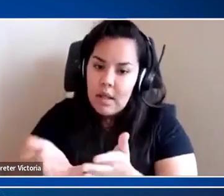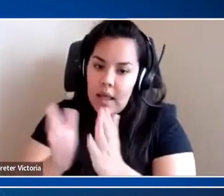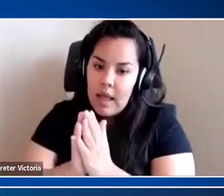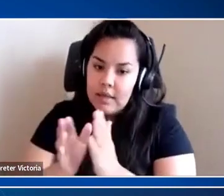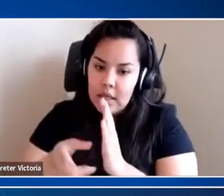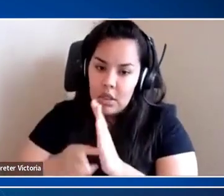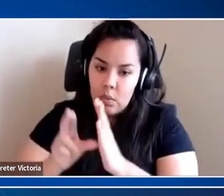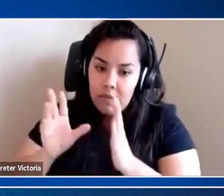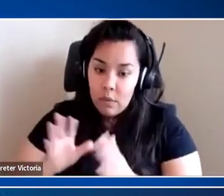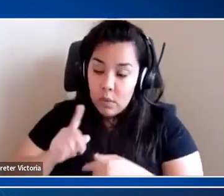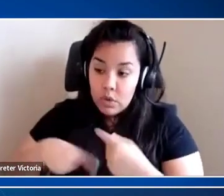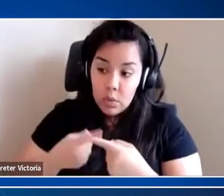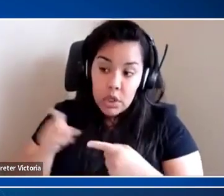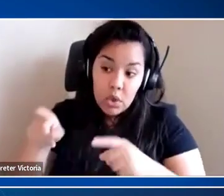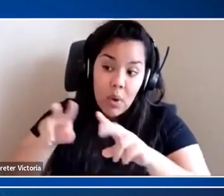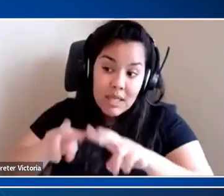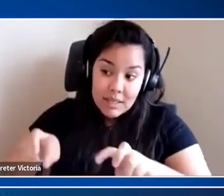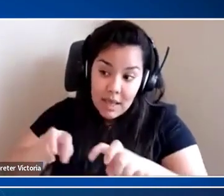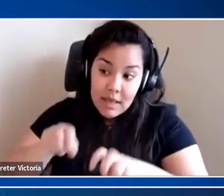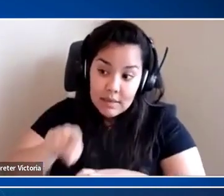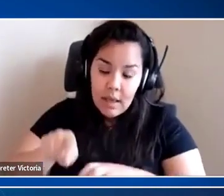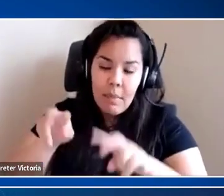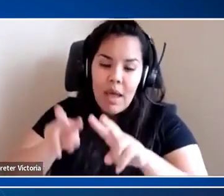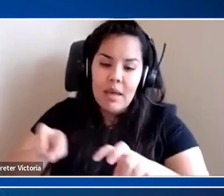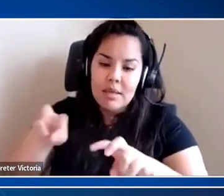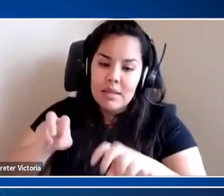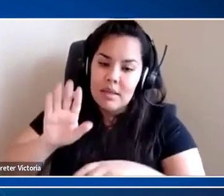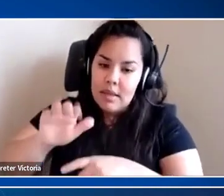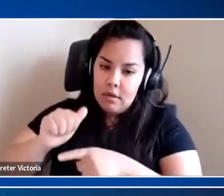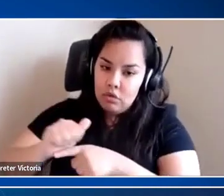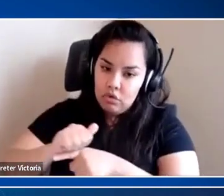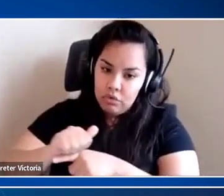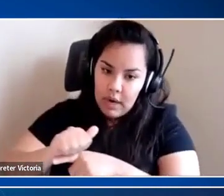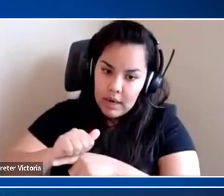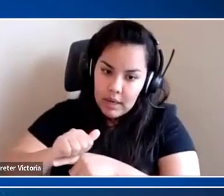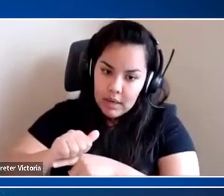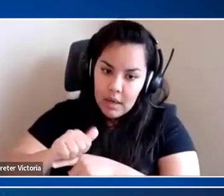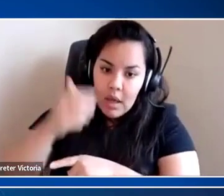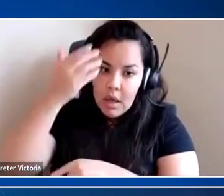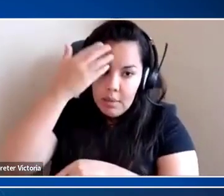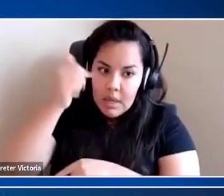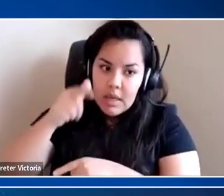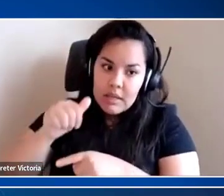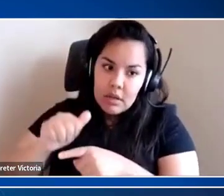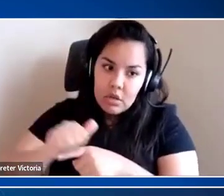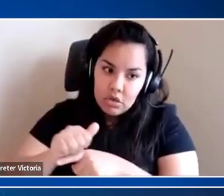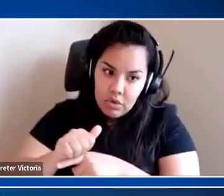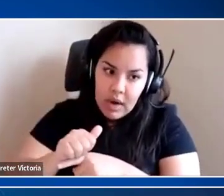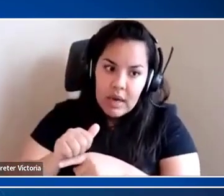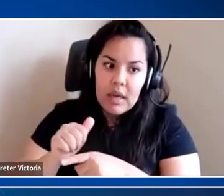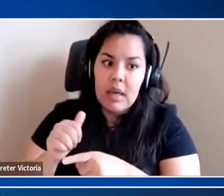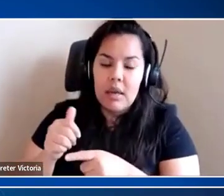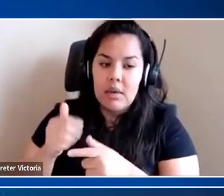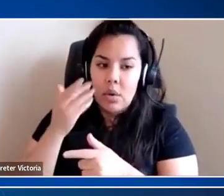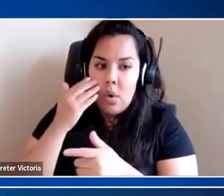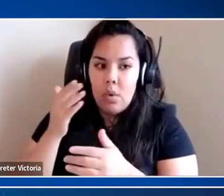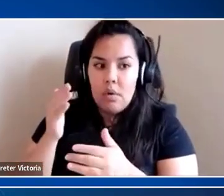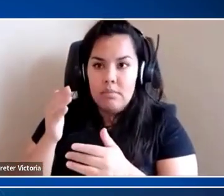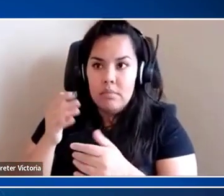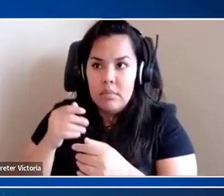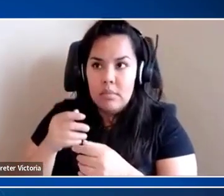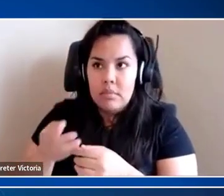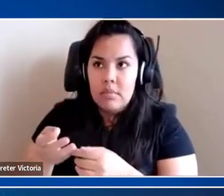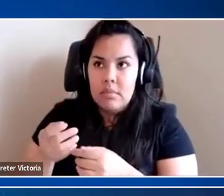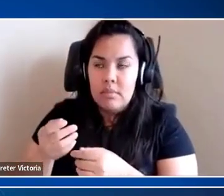to assess their training because their training, as opposed to whether or not they've had hundreds of